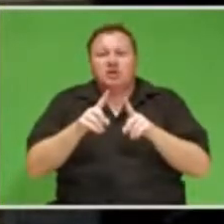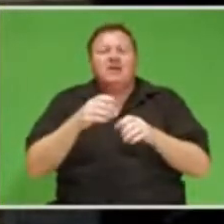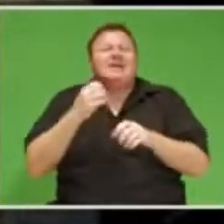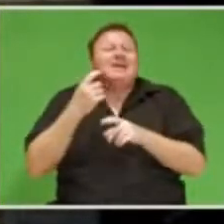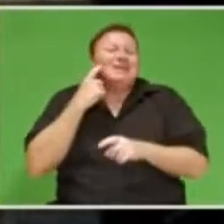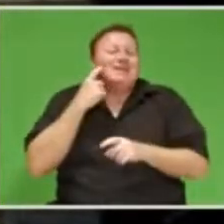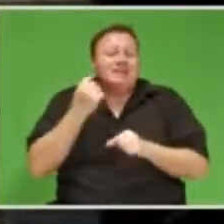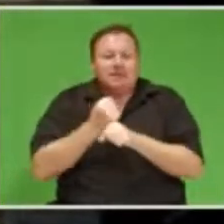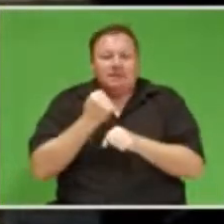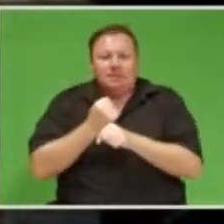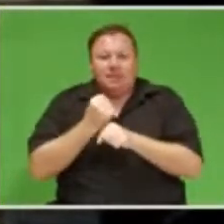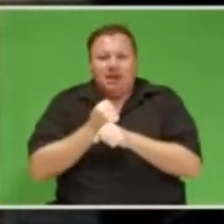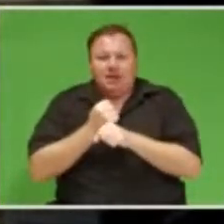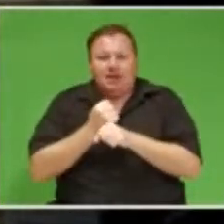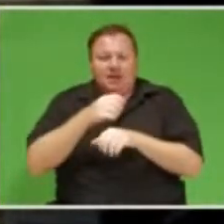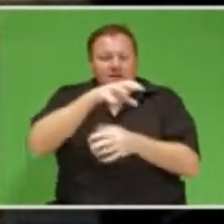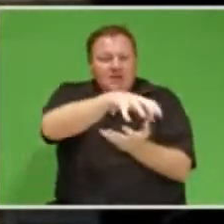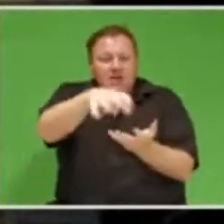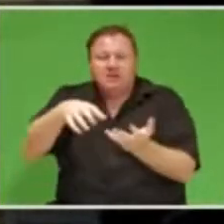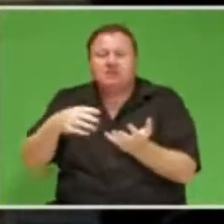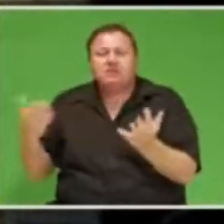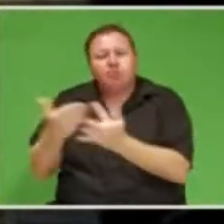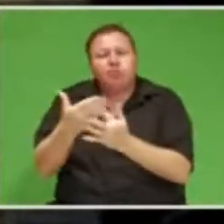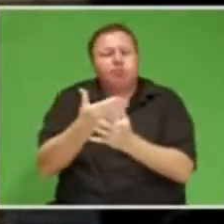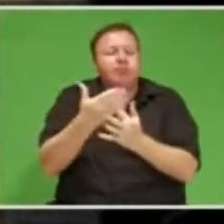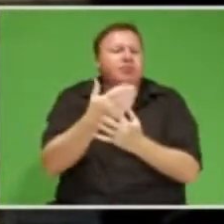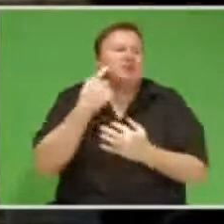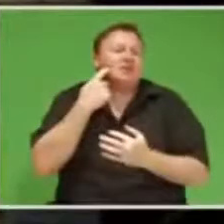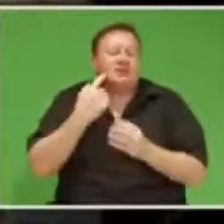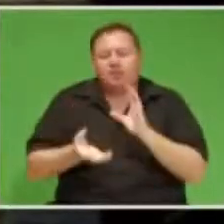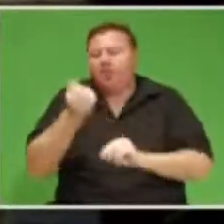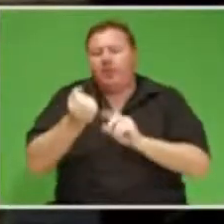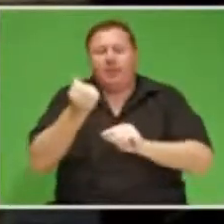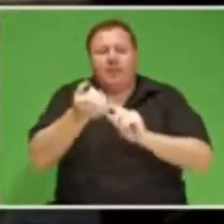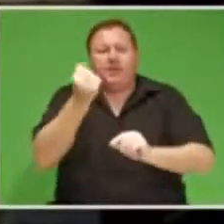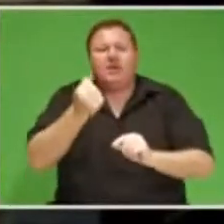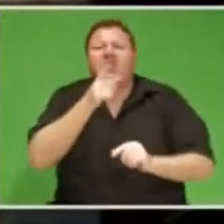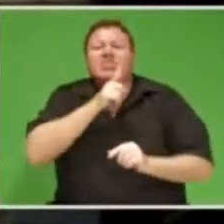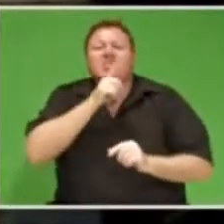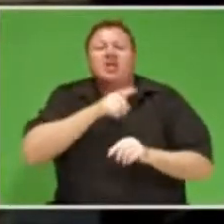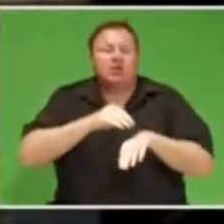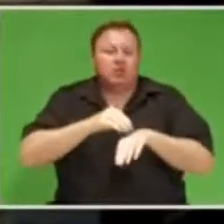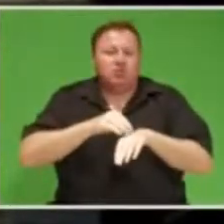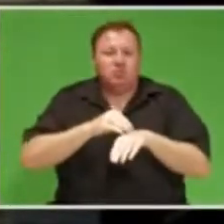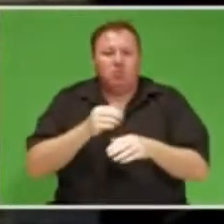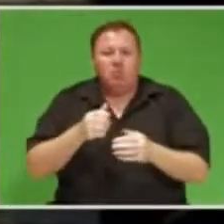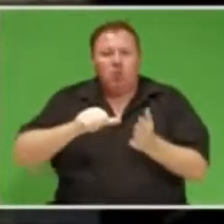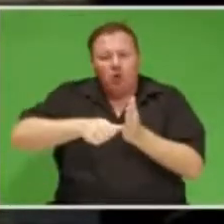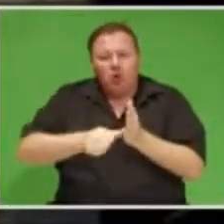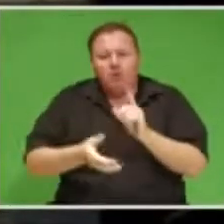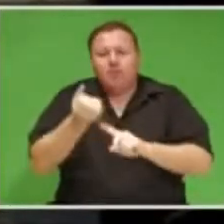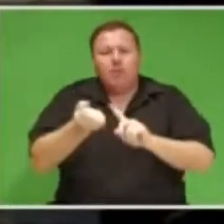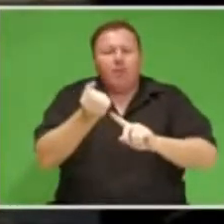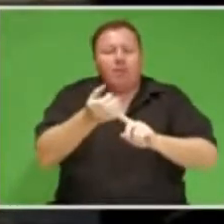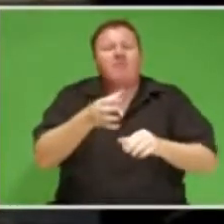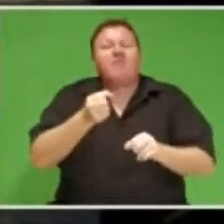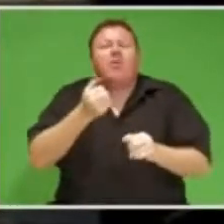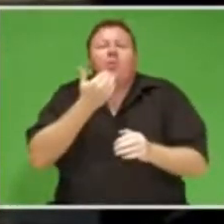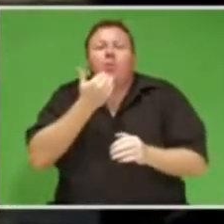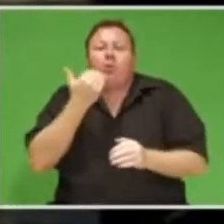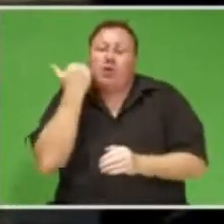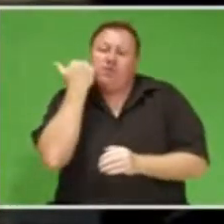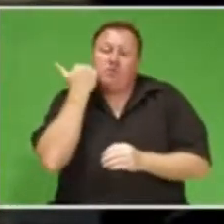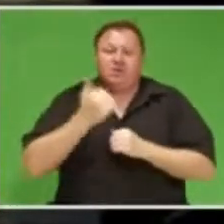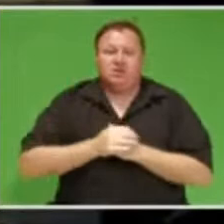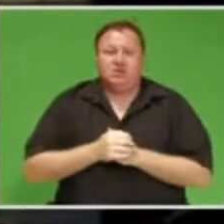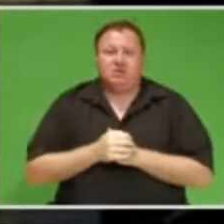access support and enable thousands more to receive subsidies from government. While at the other end